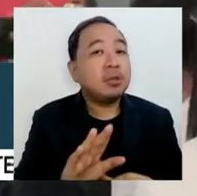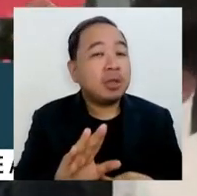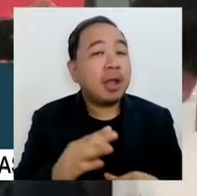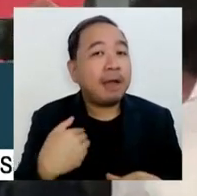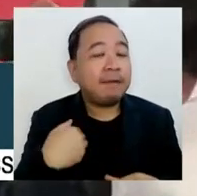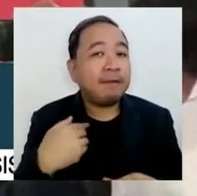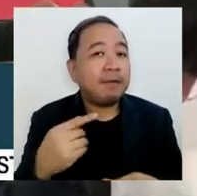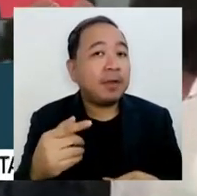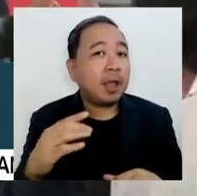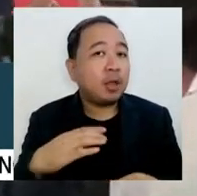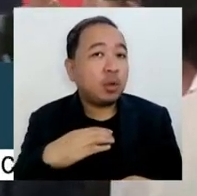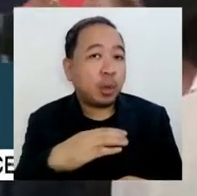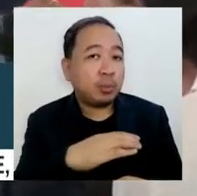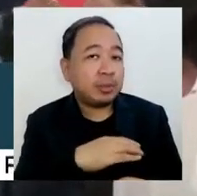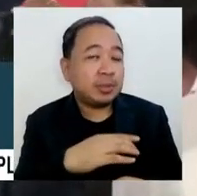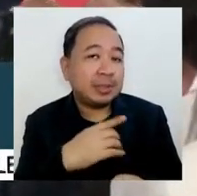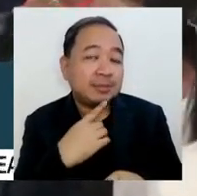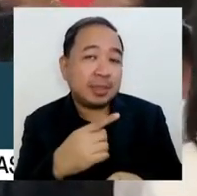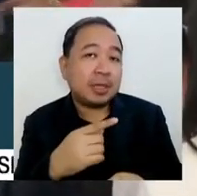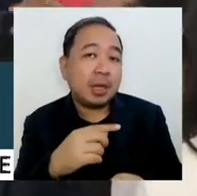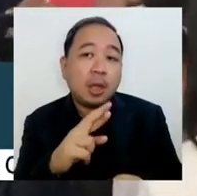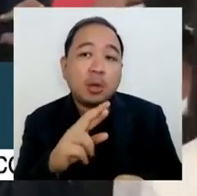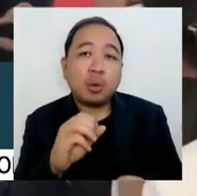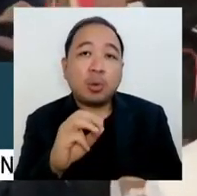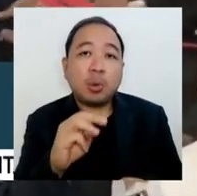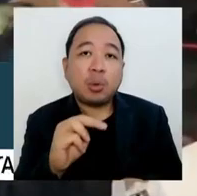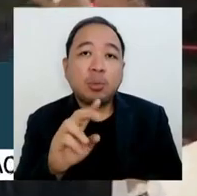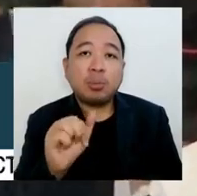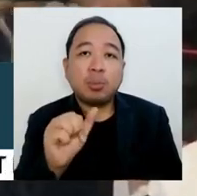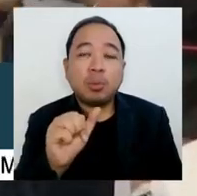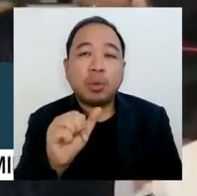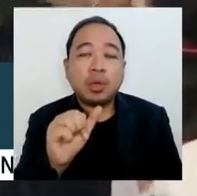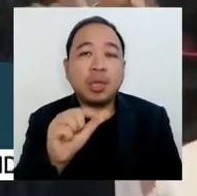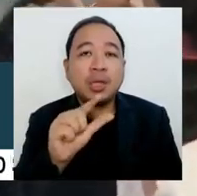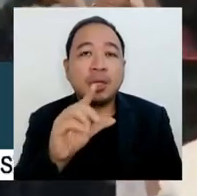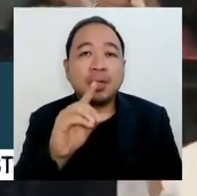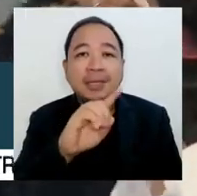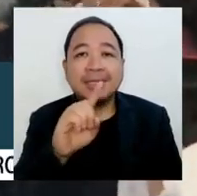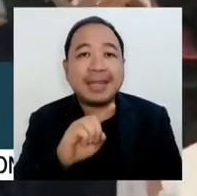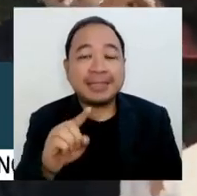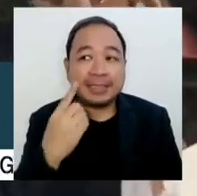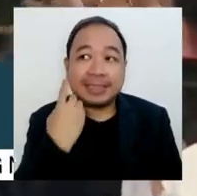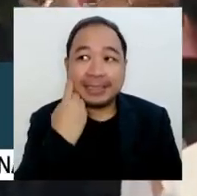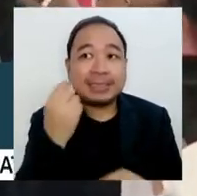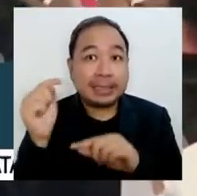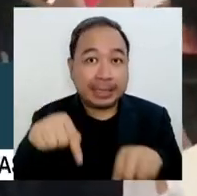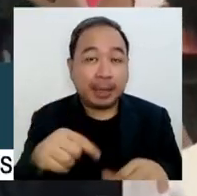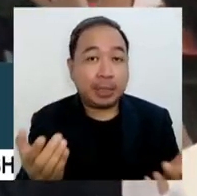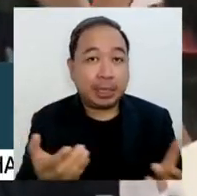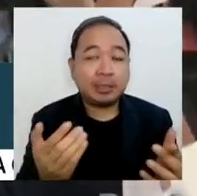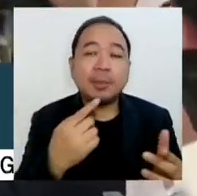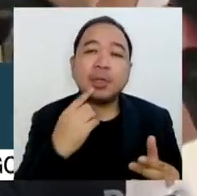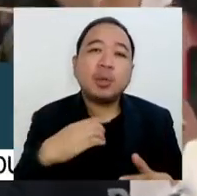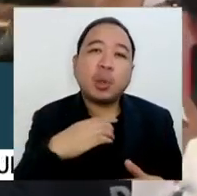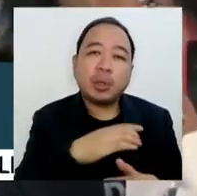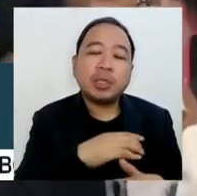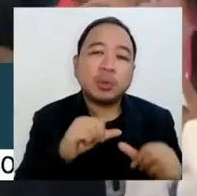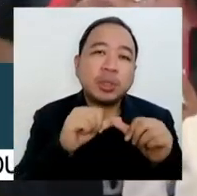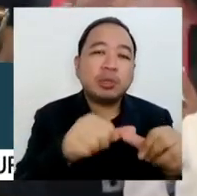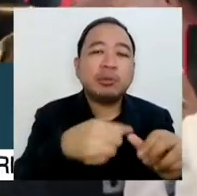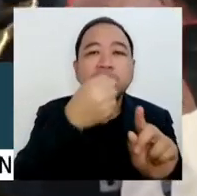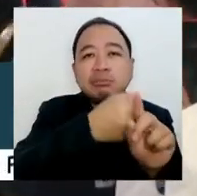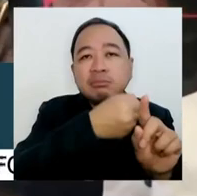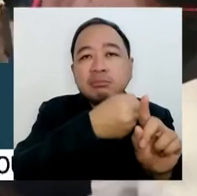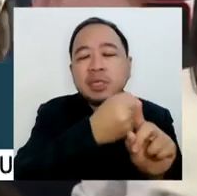Speaker Ferdinand Martin Romualdez, who was also here earlier. He says that the Congress is continuously finding ways to